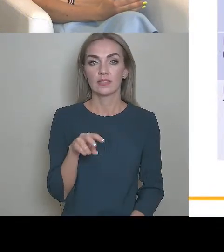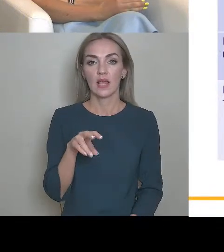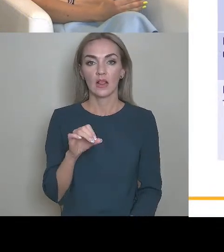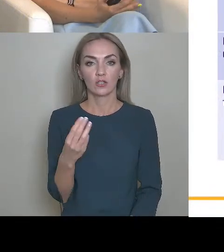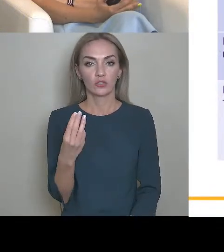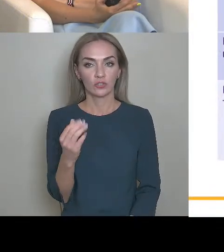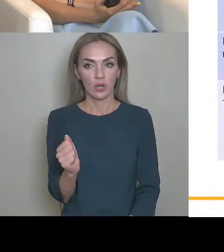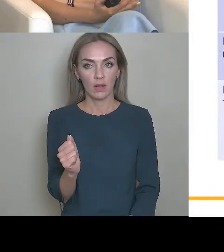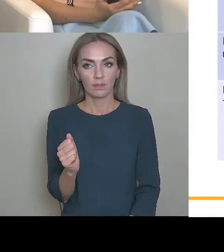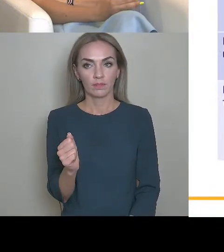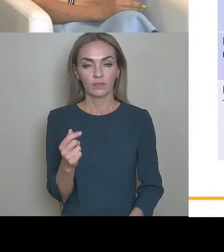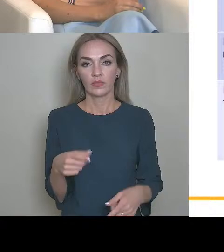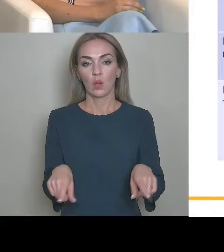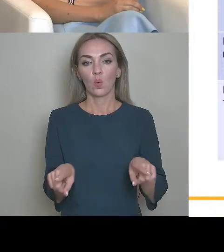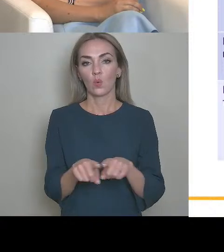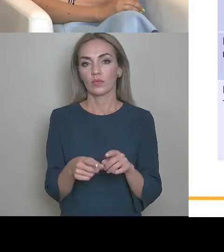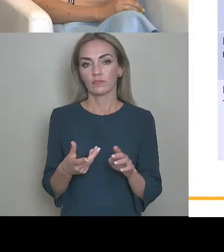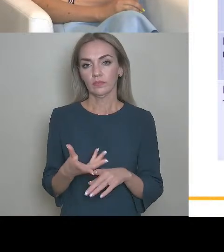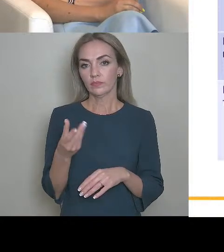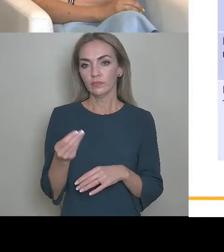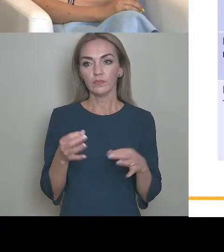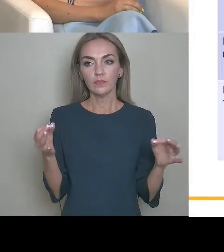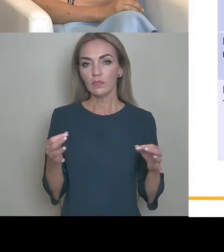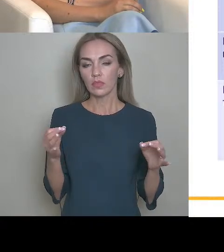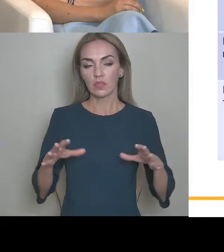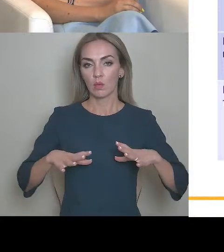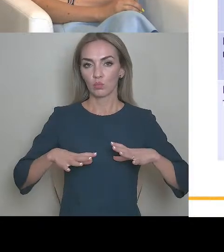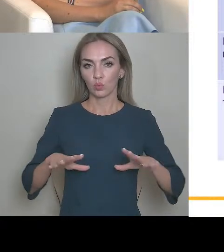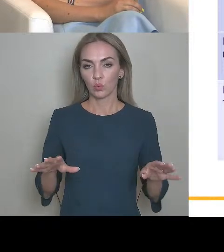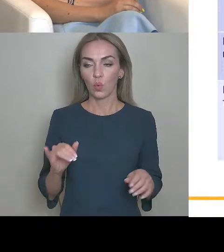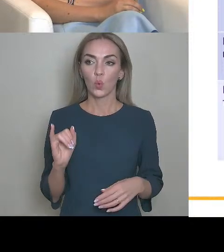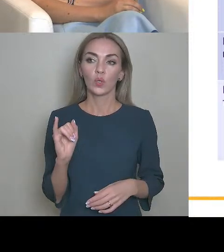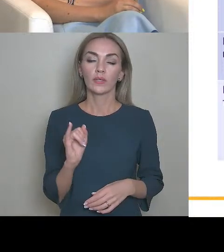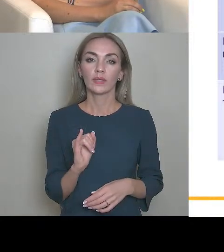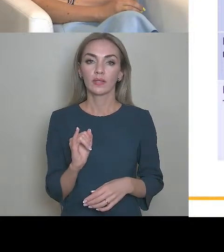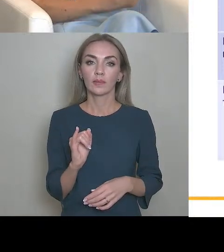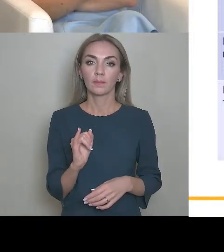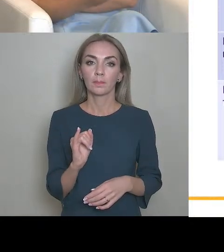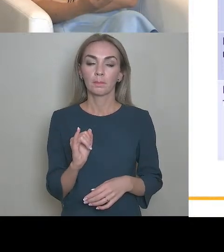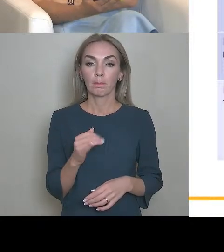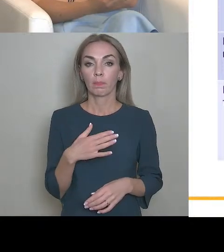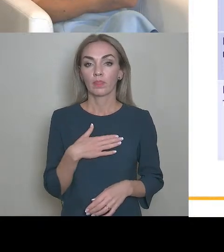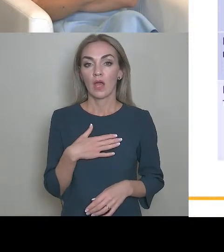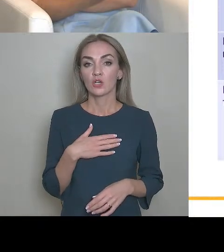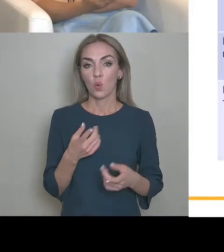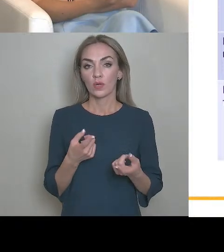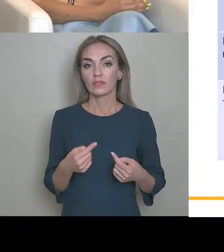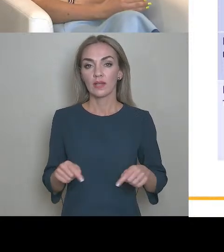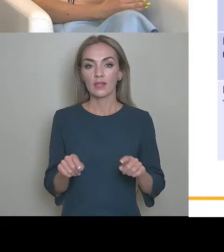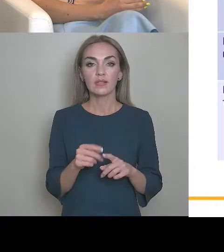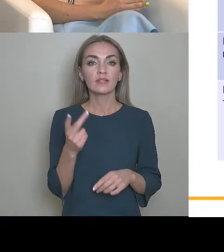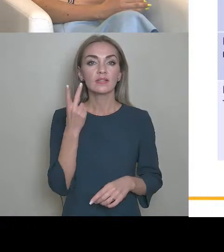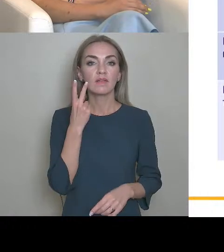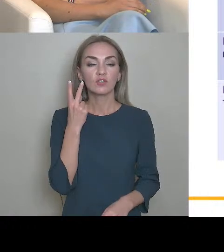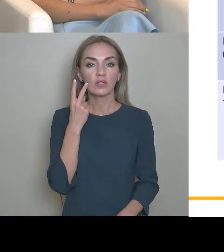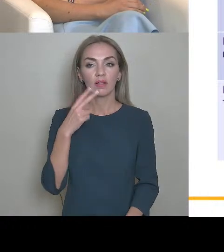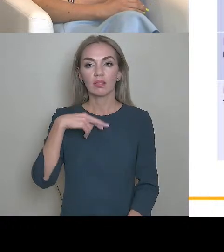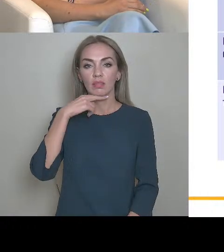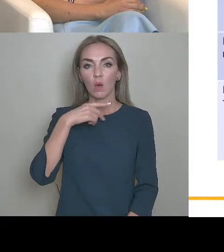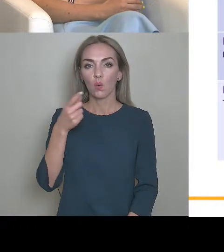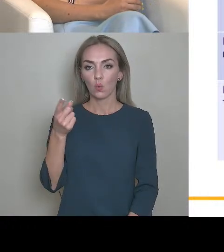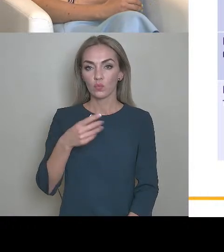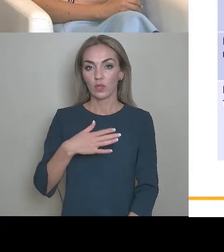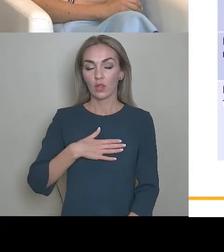of town and village. It has never been there before, and at least our organization, we always